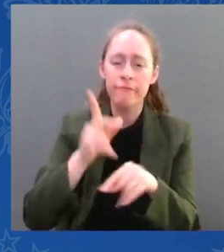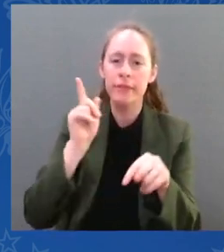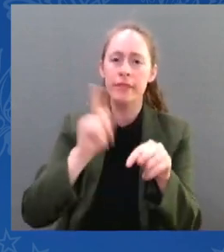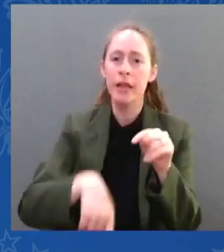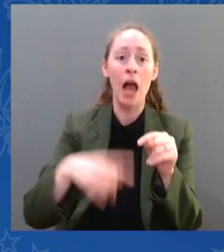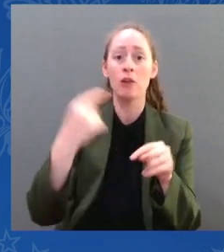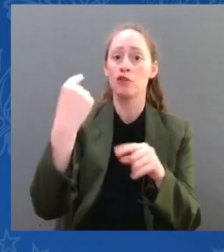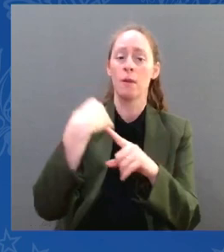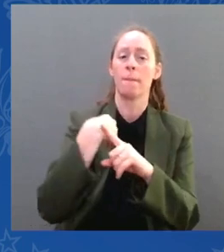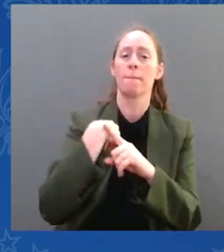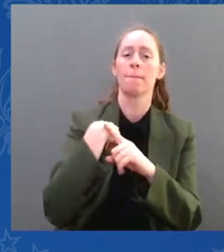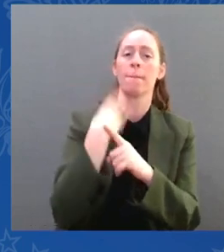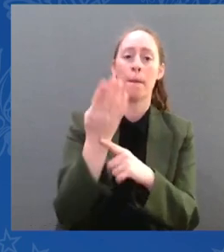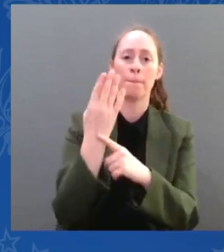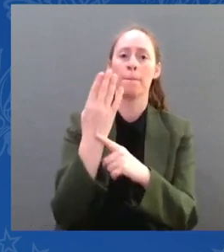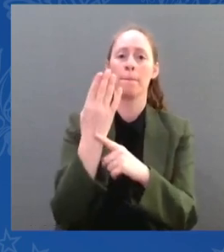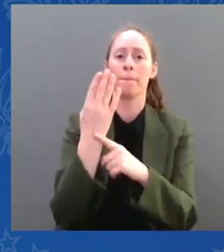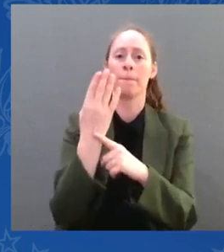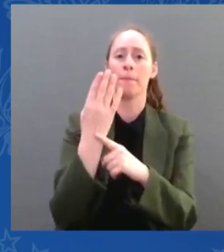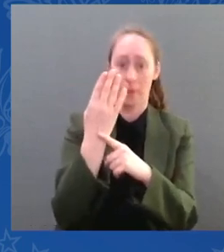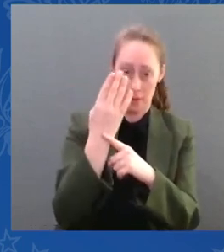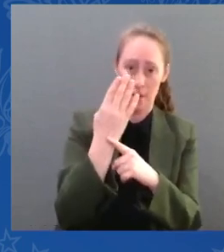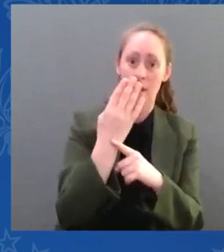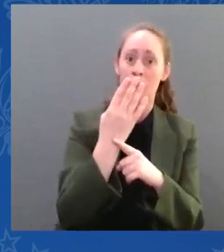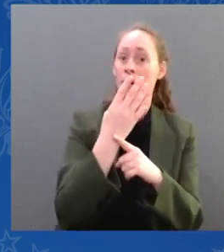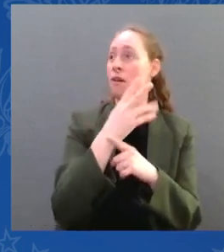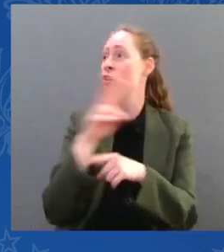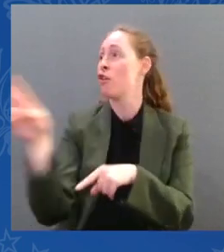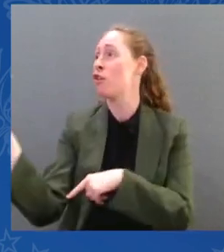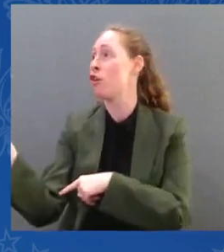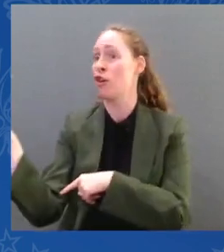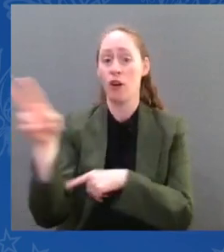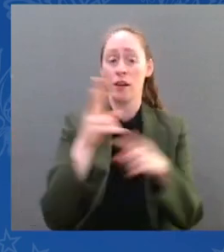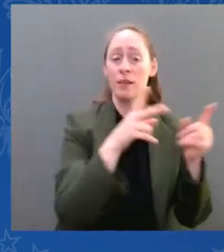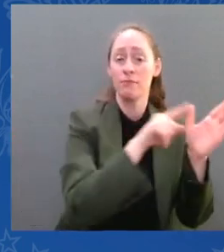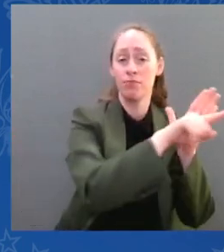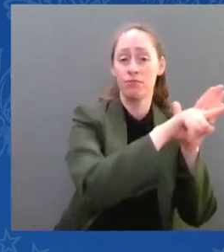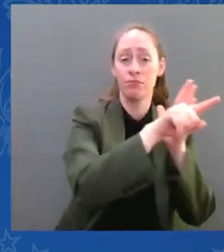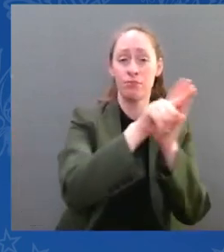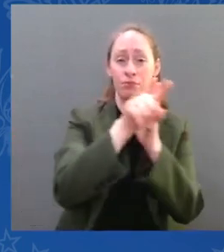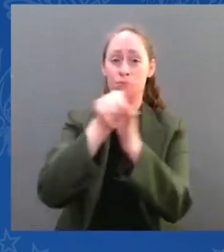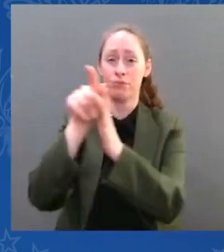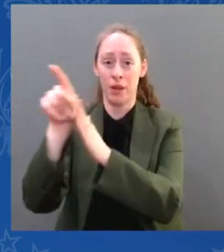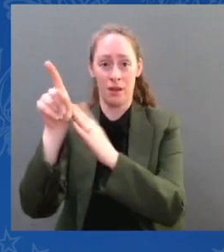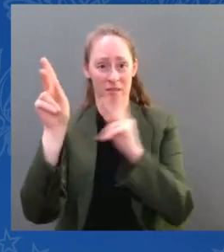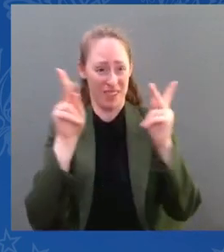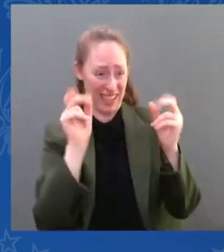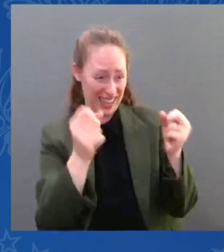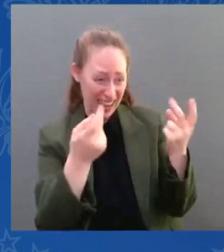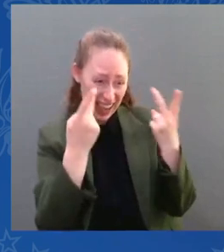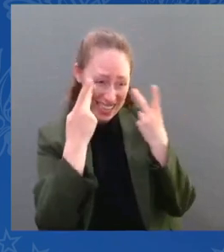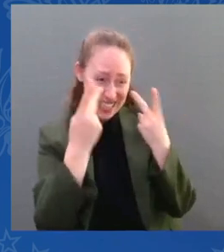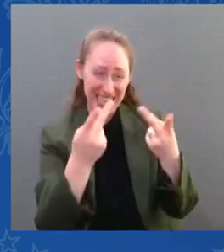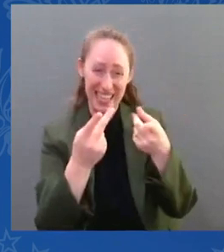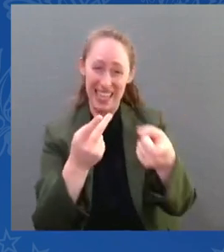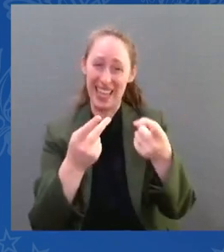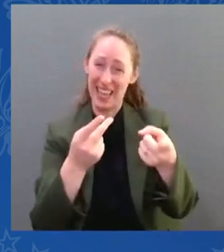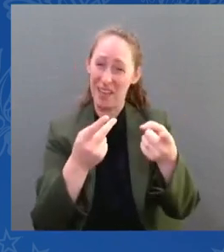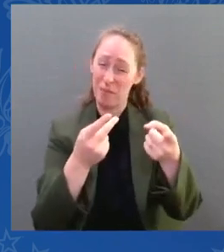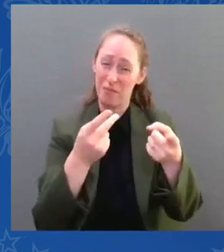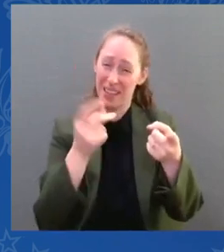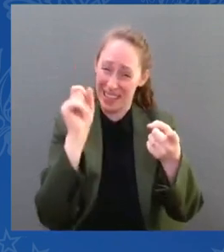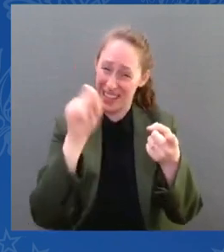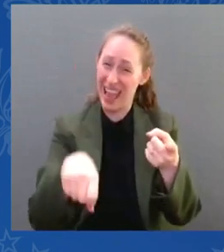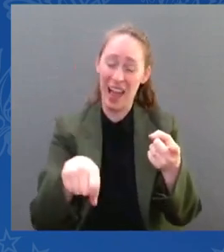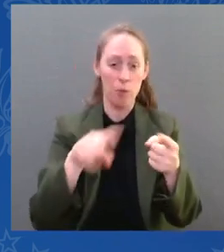enemy attack. With ammunition for the 90 millimeter main gun exhausted, he continued to fire the 50 caliber machine gun